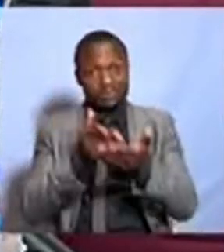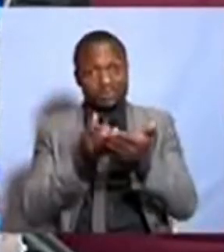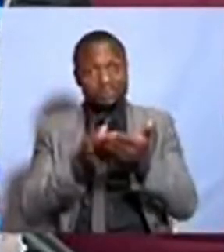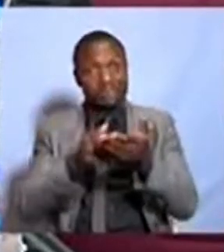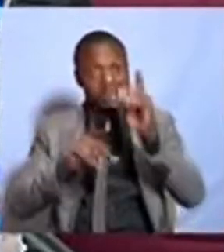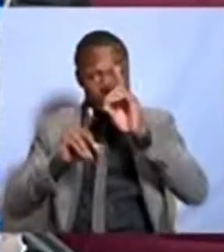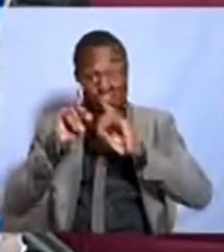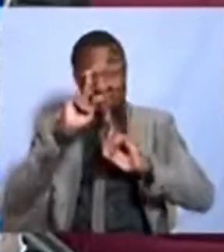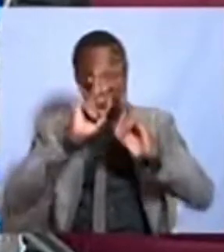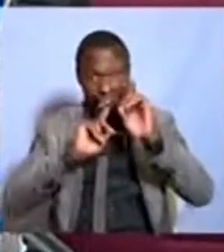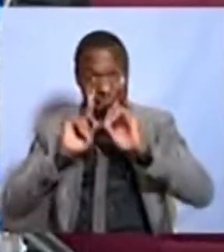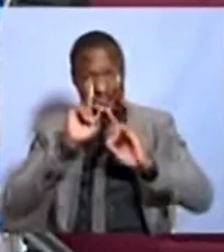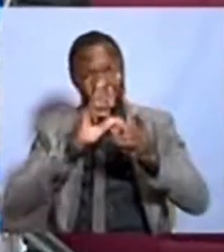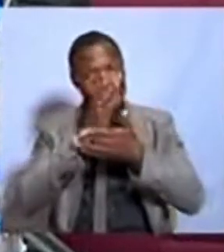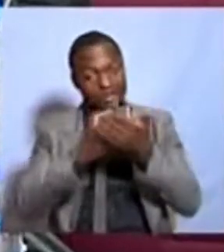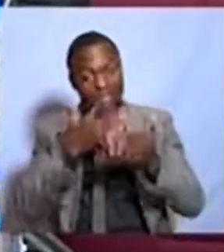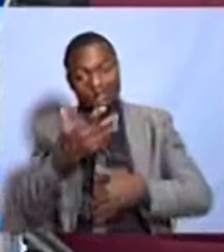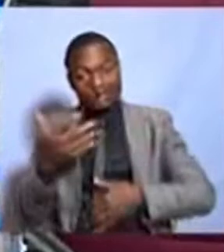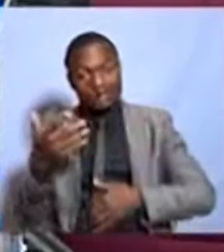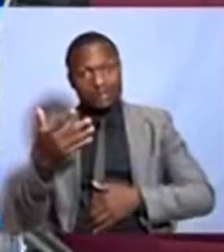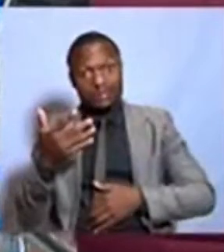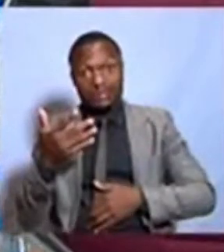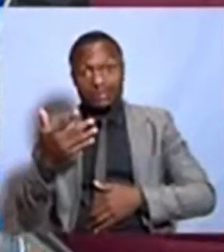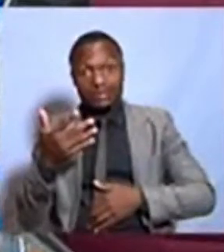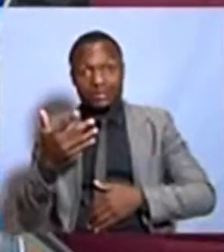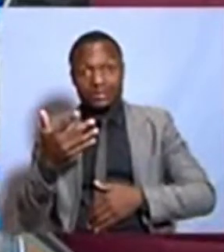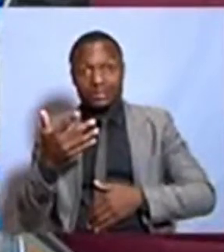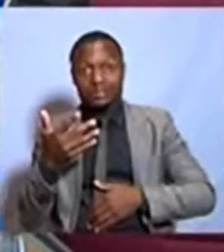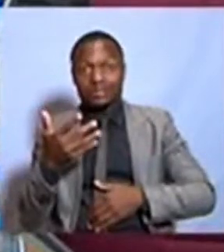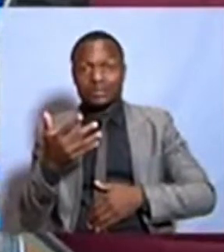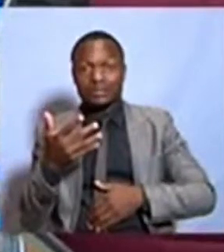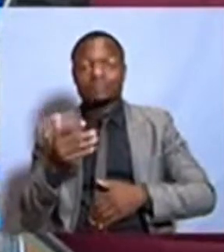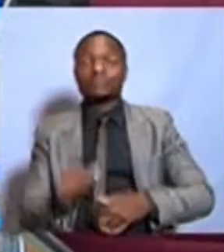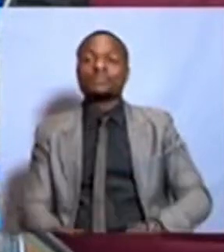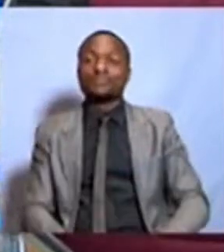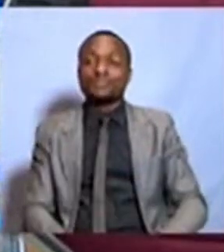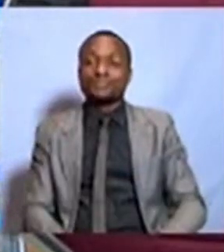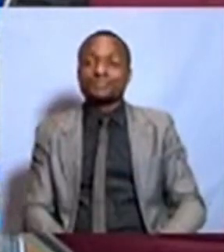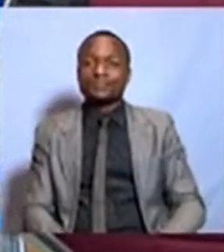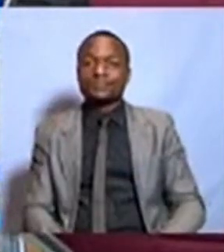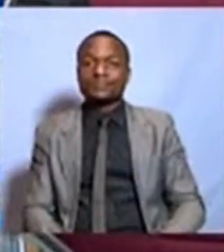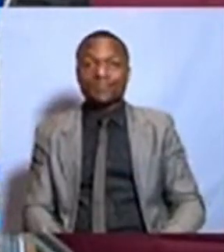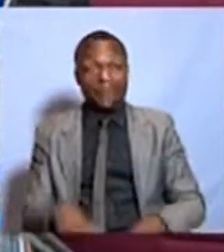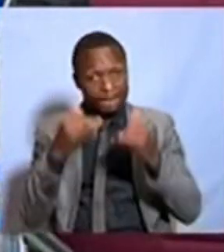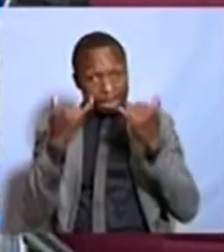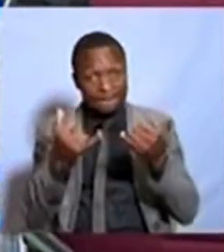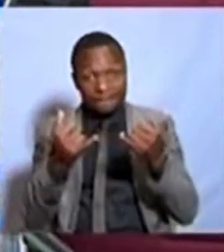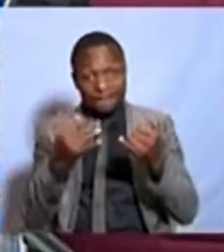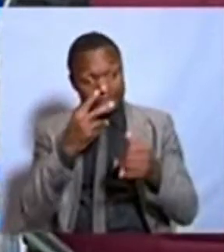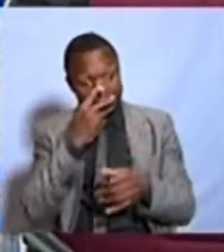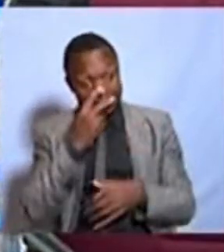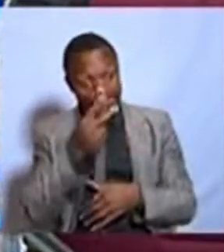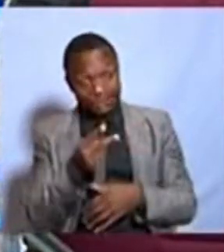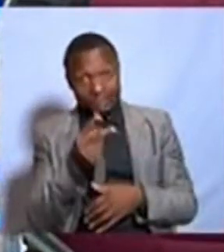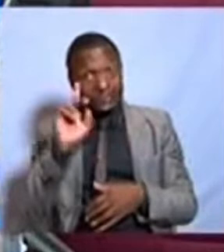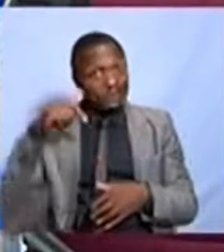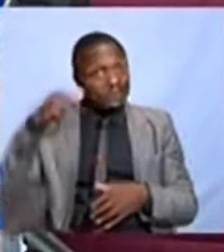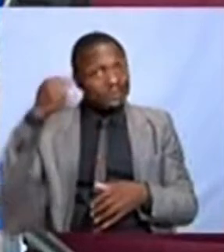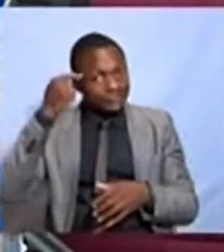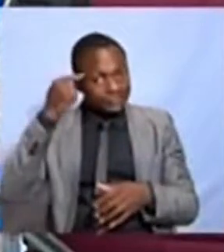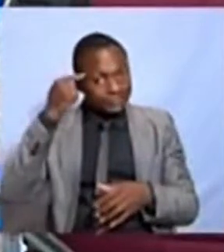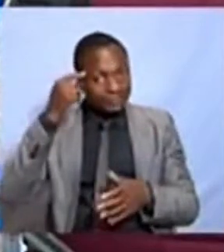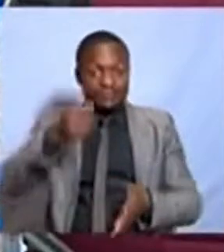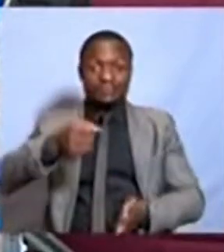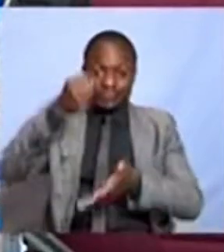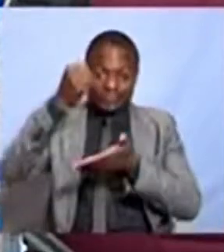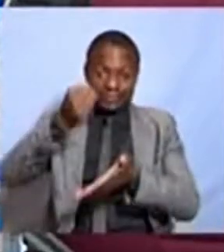debate, and it's something that it's a double-edged sword, because currently, as we are seeing, that government, even in the